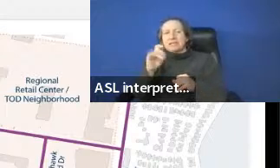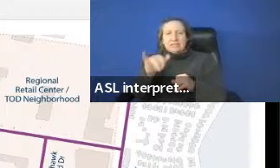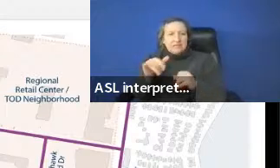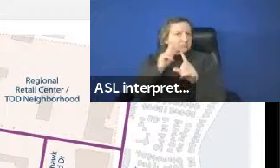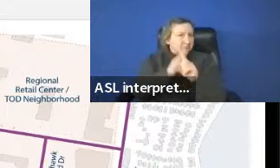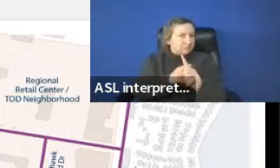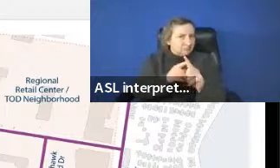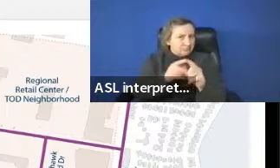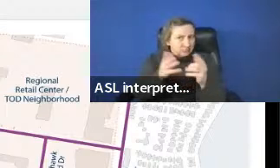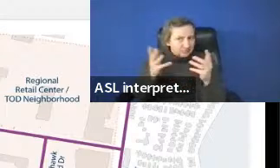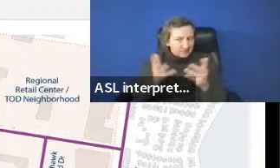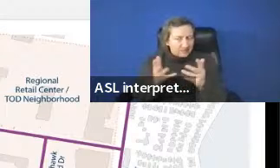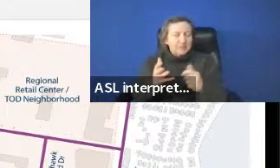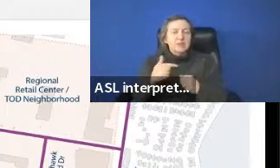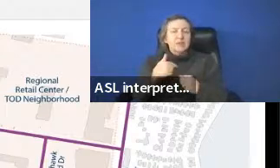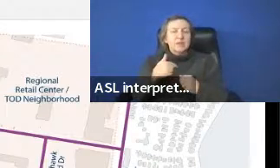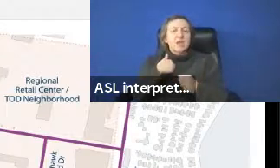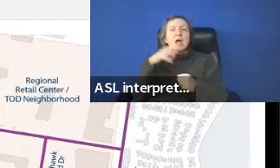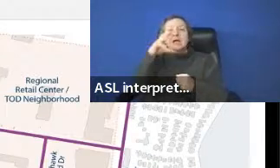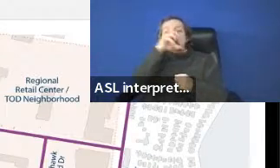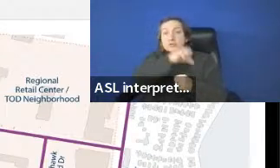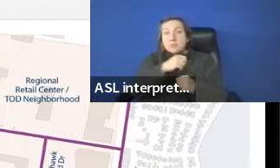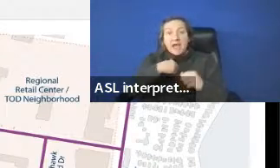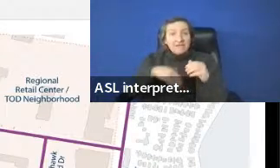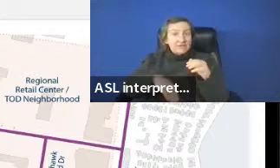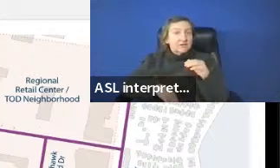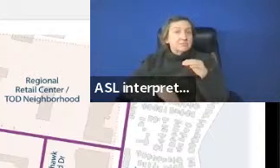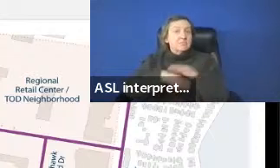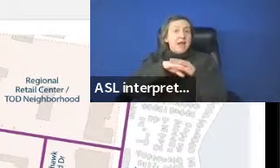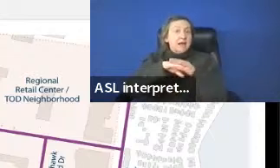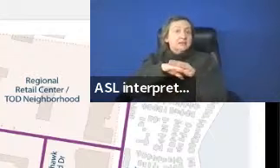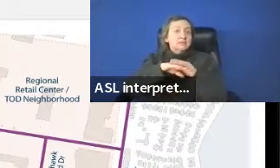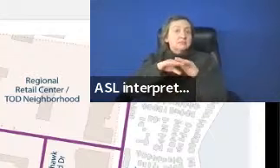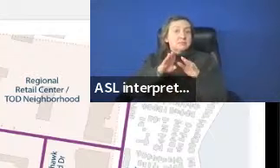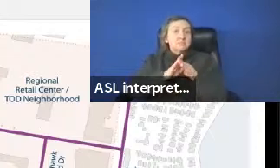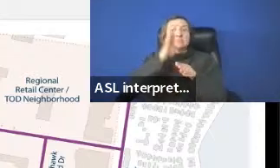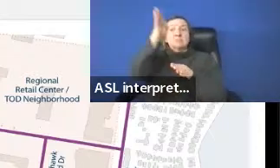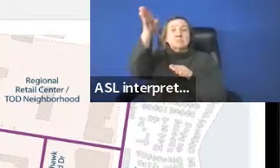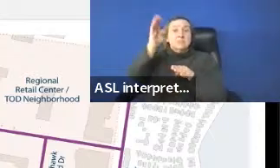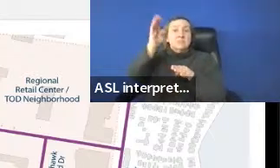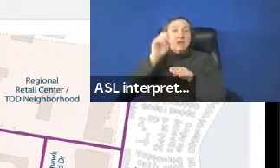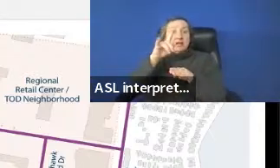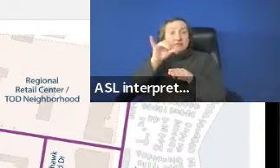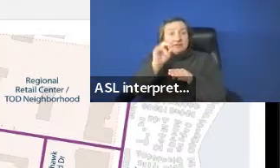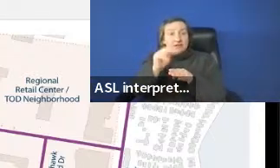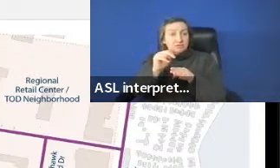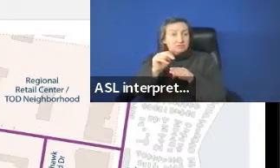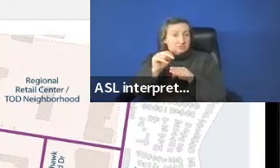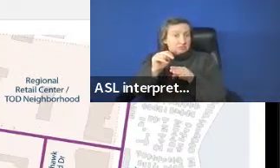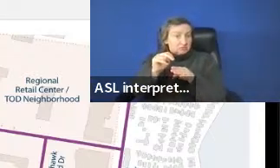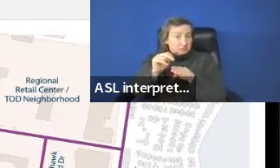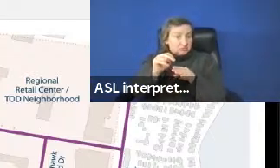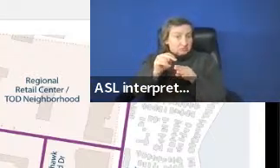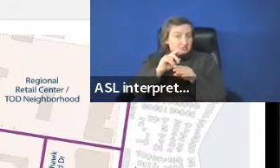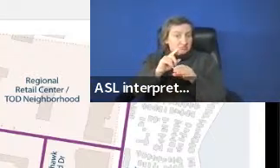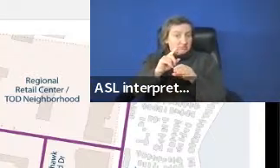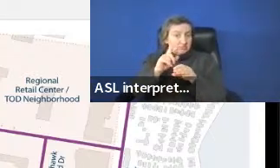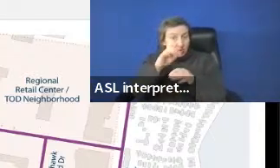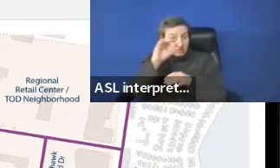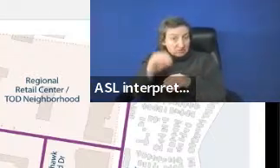is, I assume there's a maximum elevation gain that's guaranteed here. Do we know what that